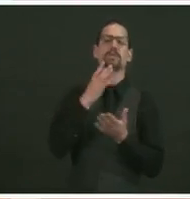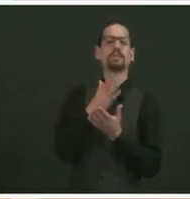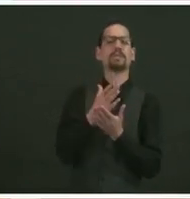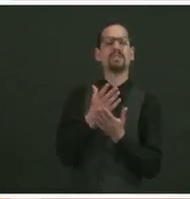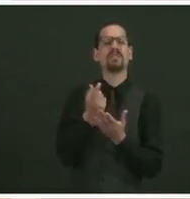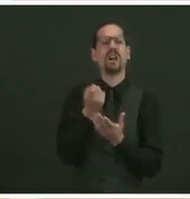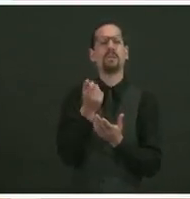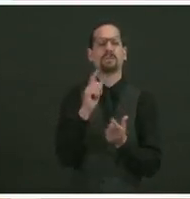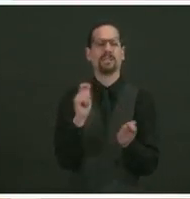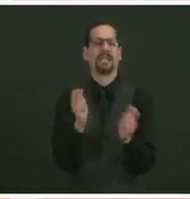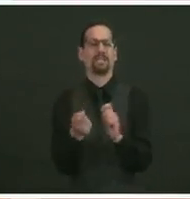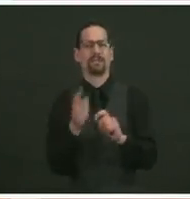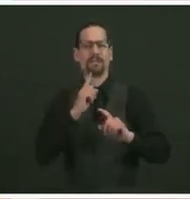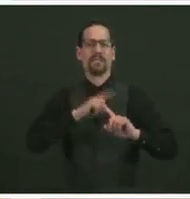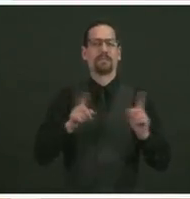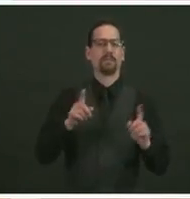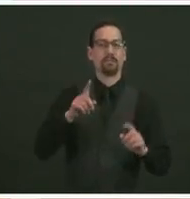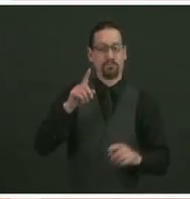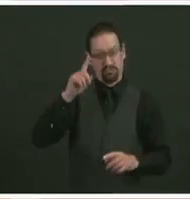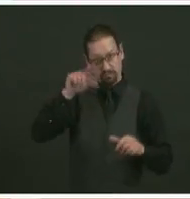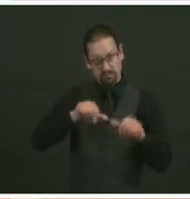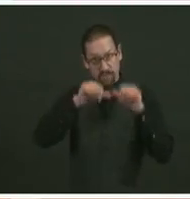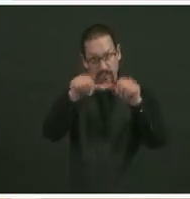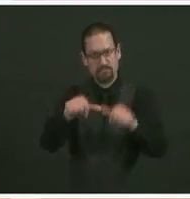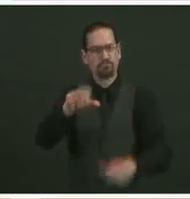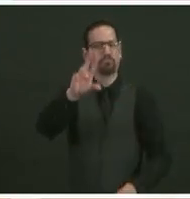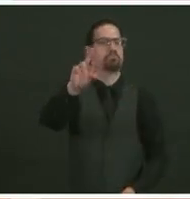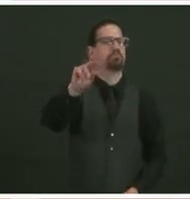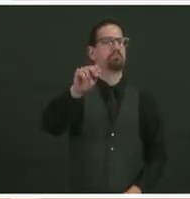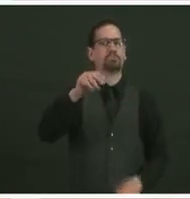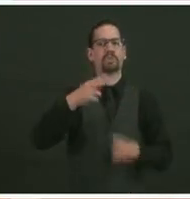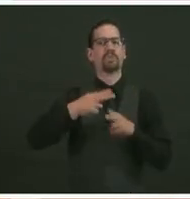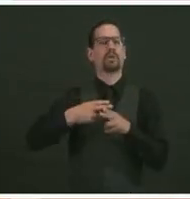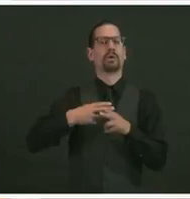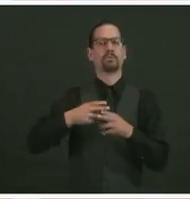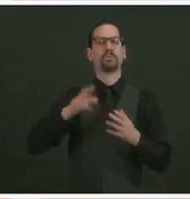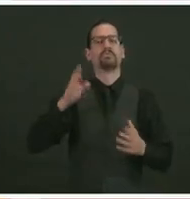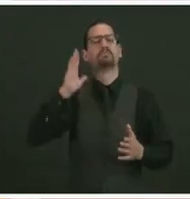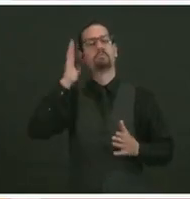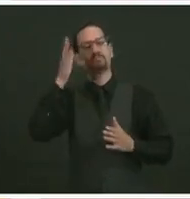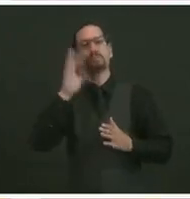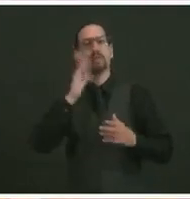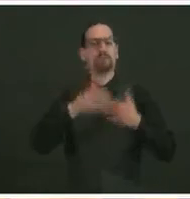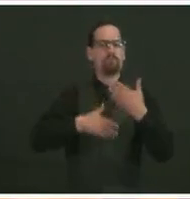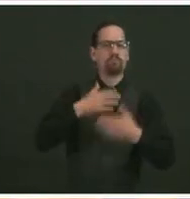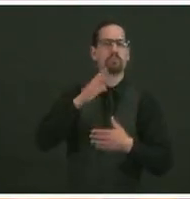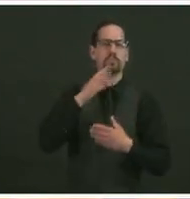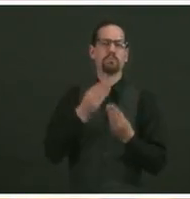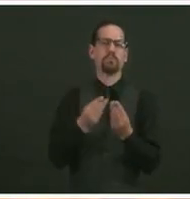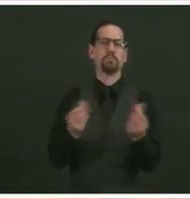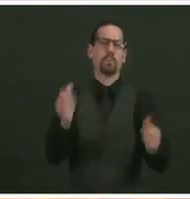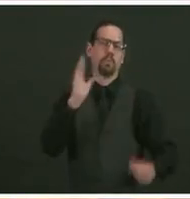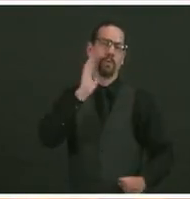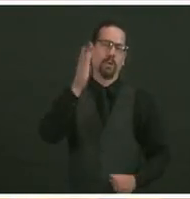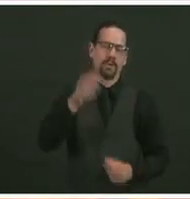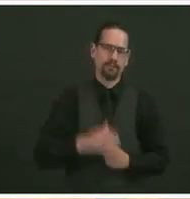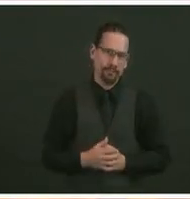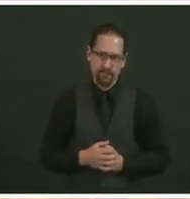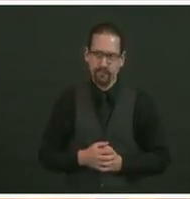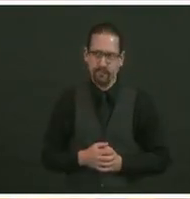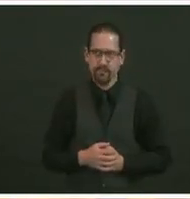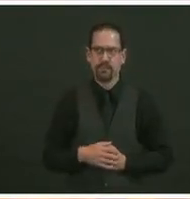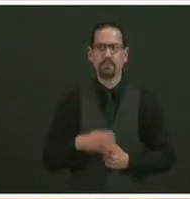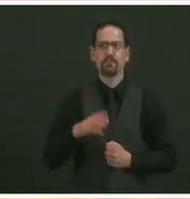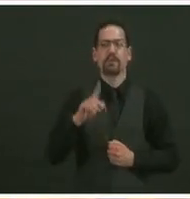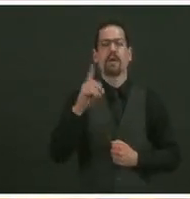It's going to get better someday. We're going to be in a happier place, and it's going to be okay. Governor, kind of playing off Dr. McDonald and the school theme, I know it's